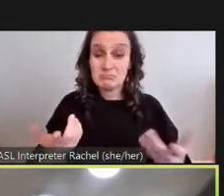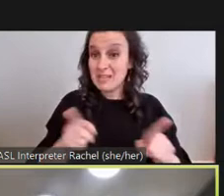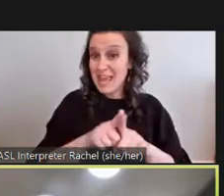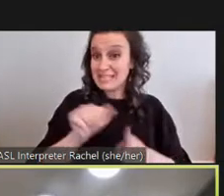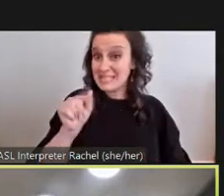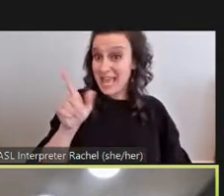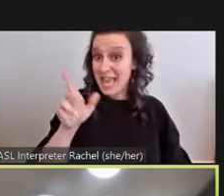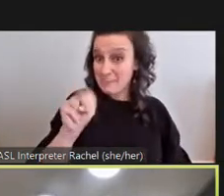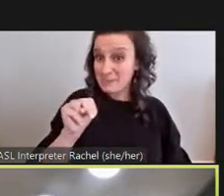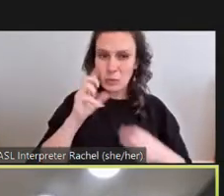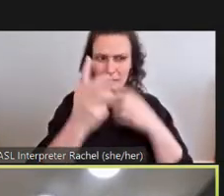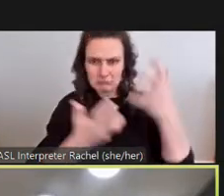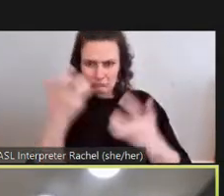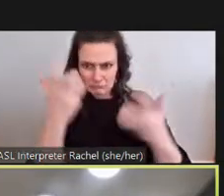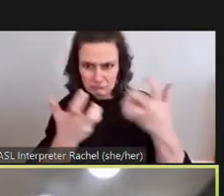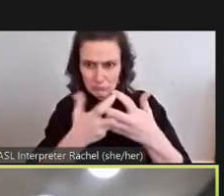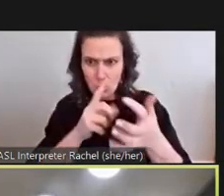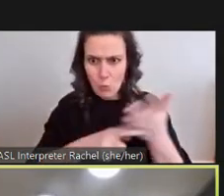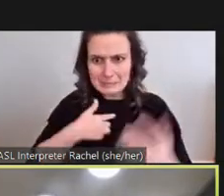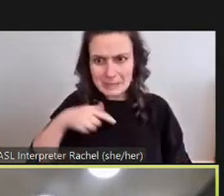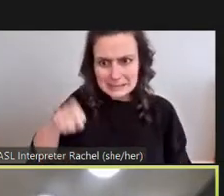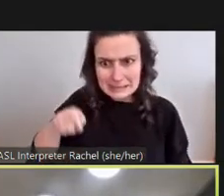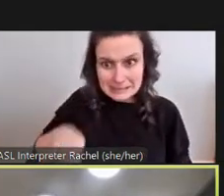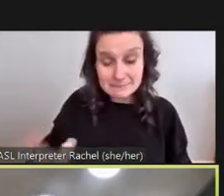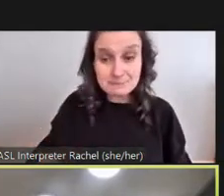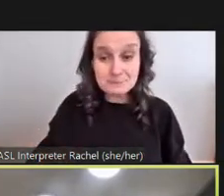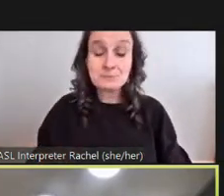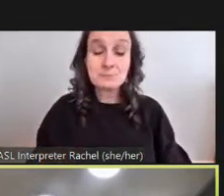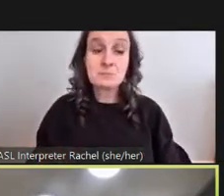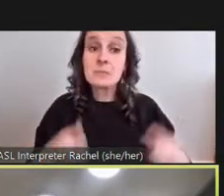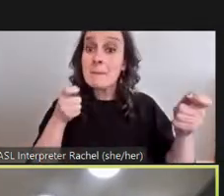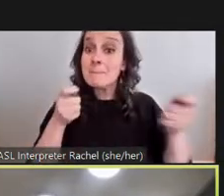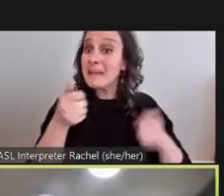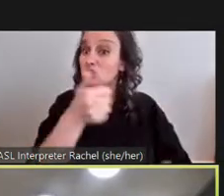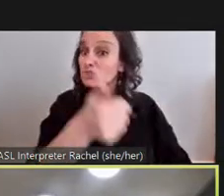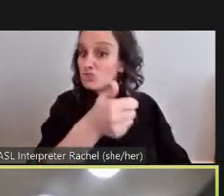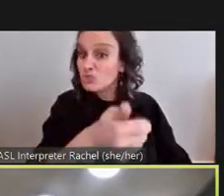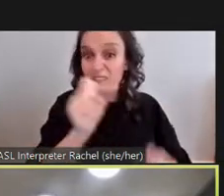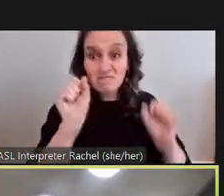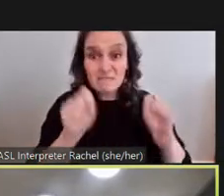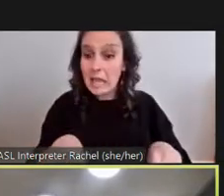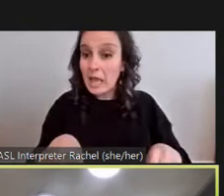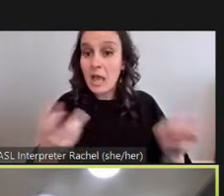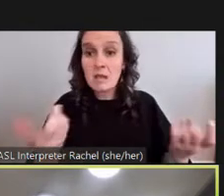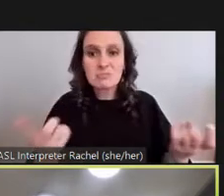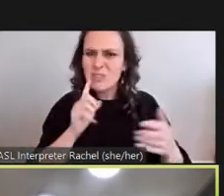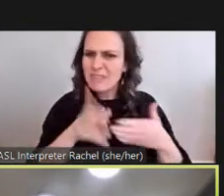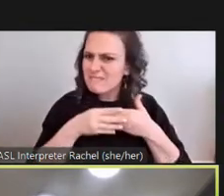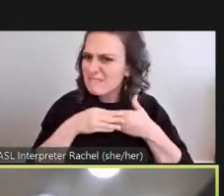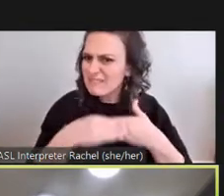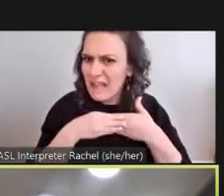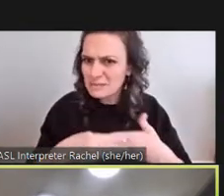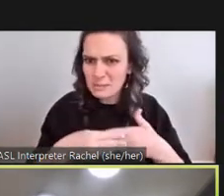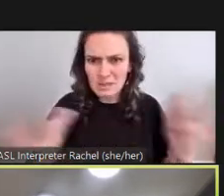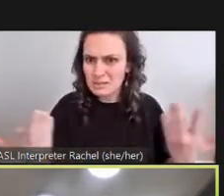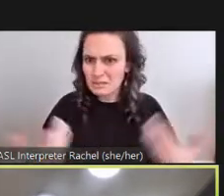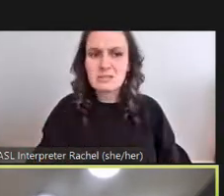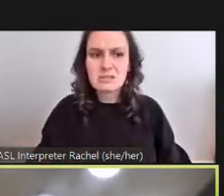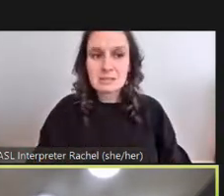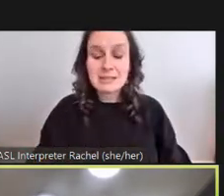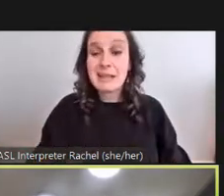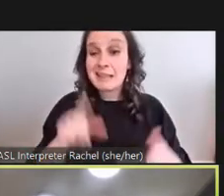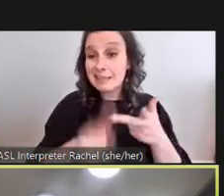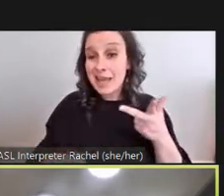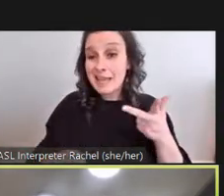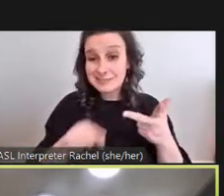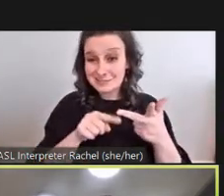needs. And as I mentioned, you can really manage it by yourself. So it's very flexible in this way too. And